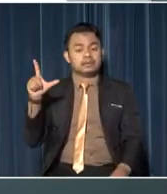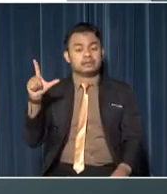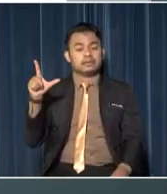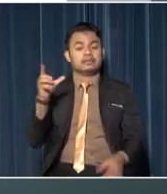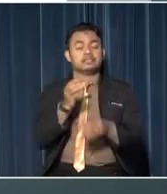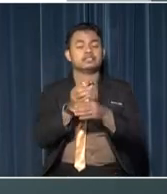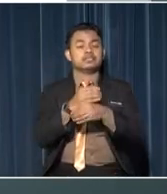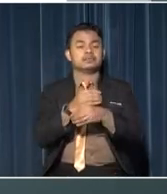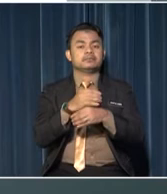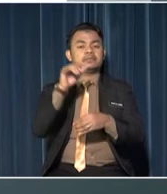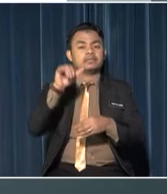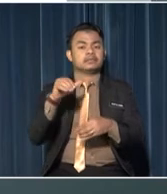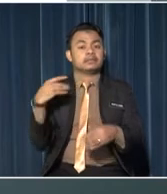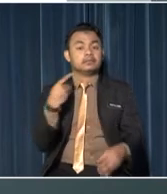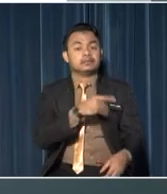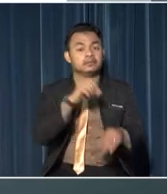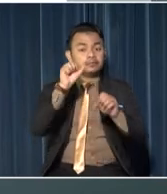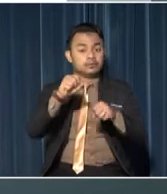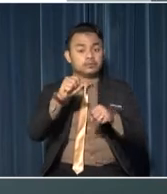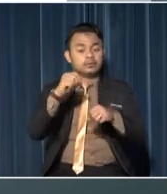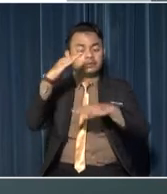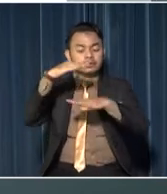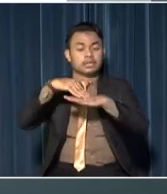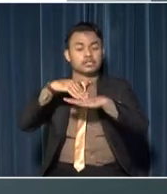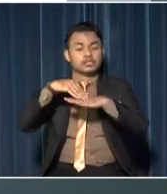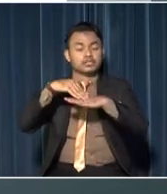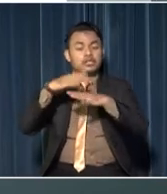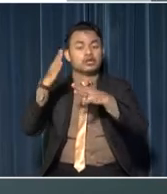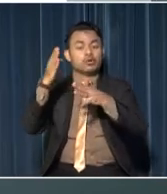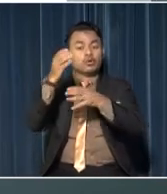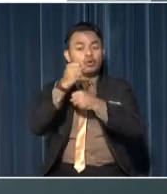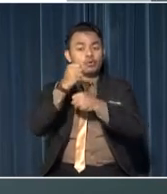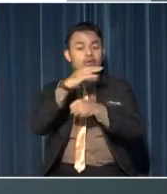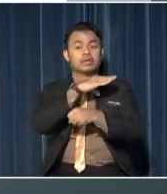we can touch, hold, and feel.